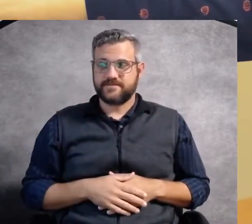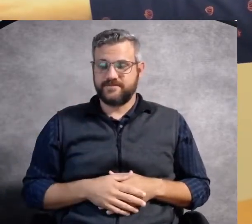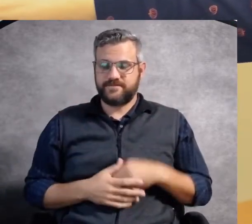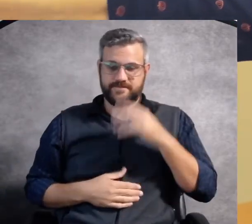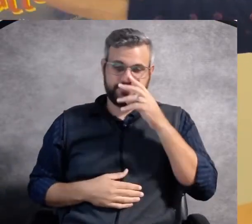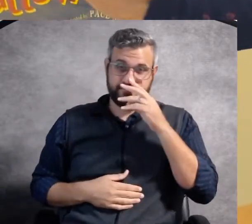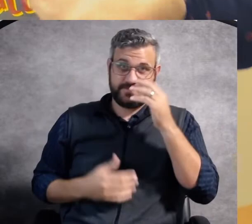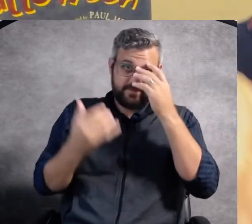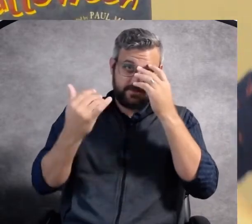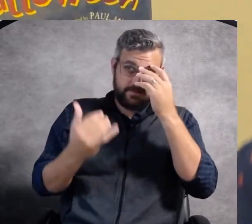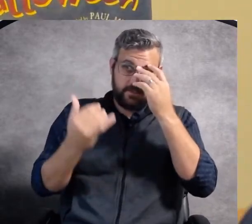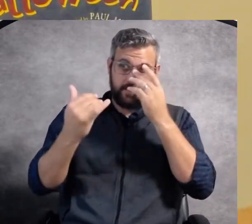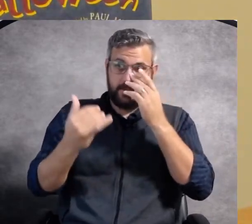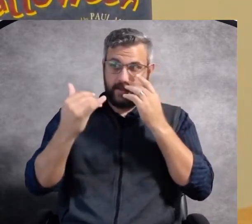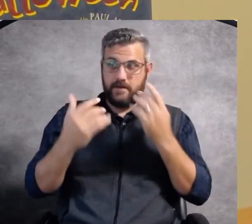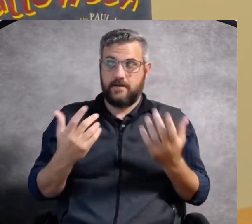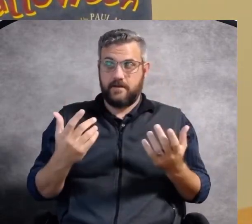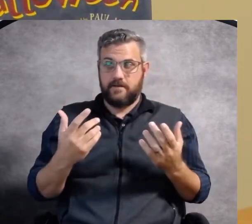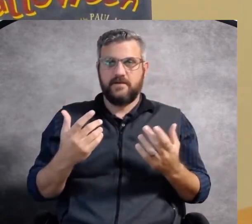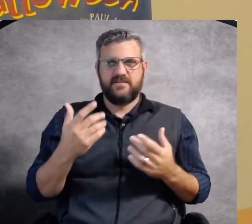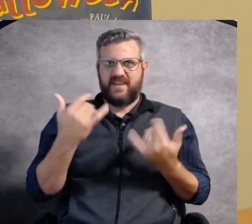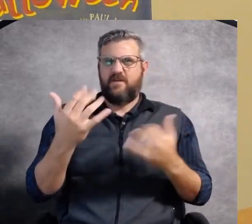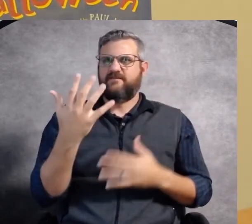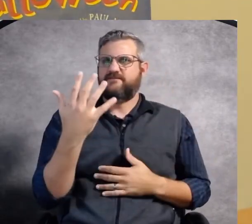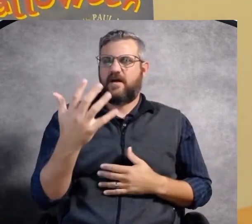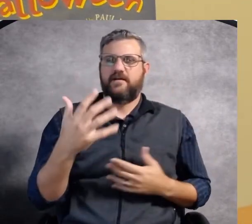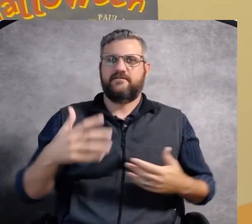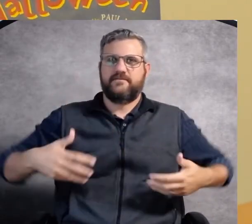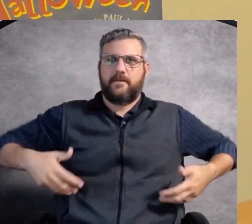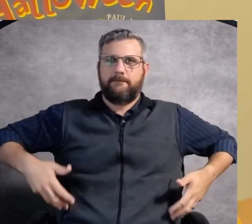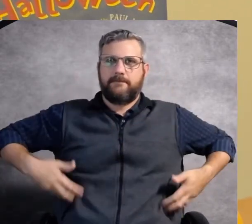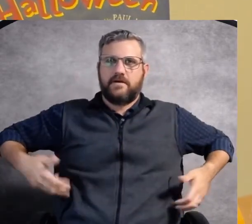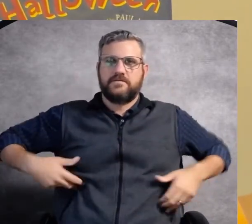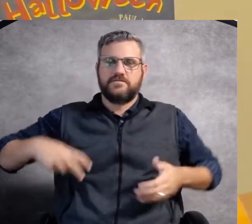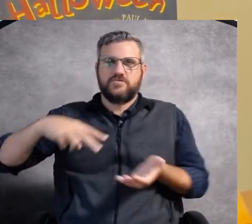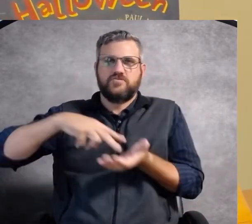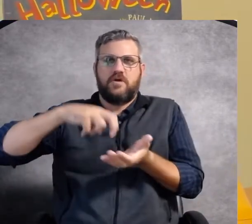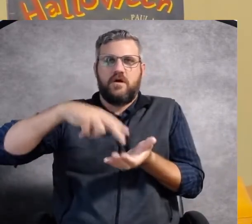Okay. Let's do 5 little monkeys jumping on the bed.